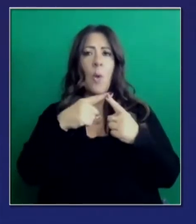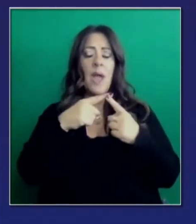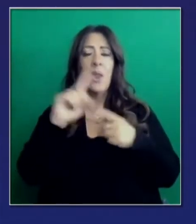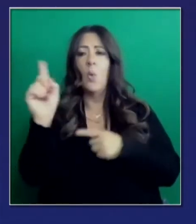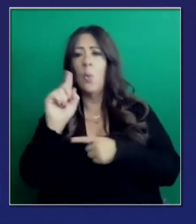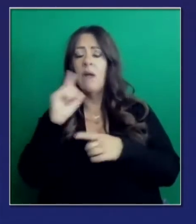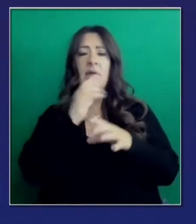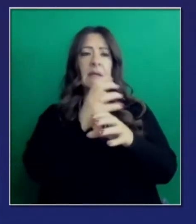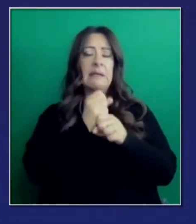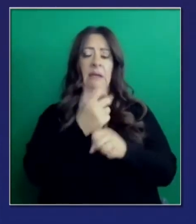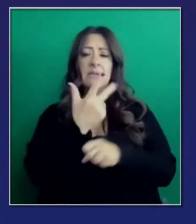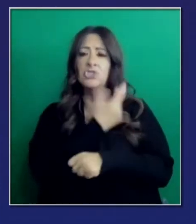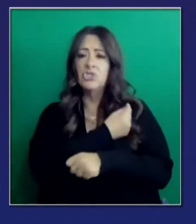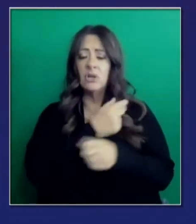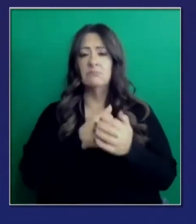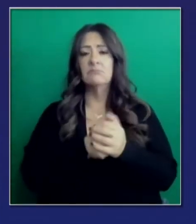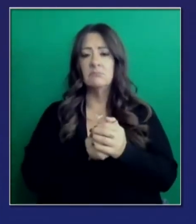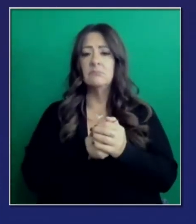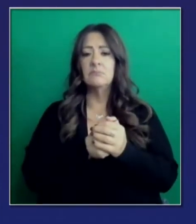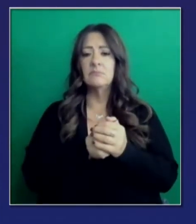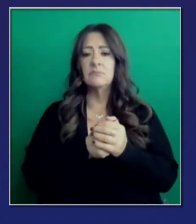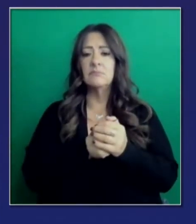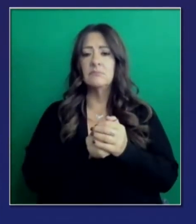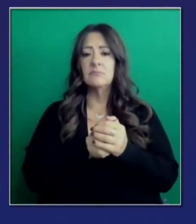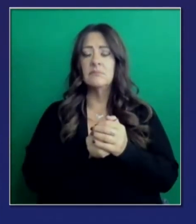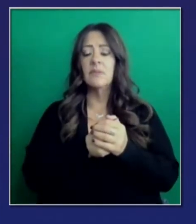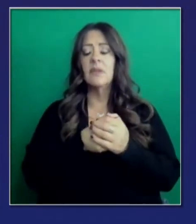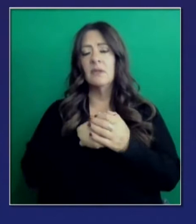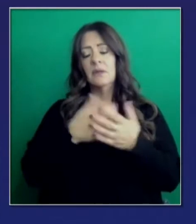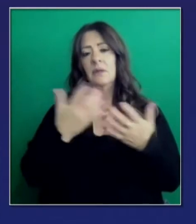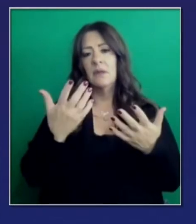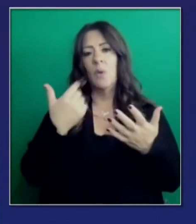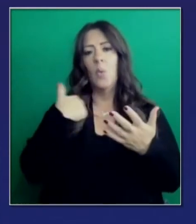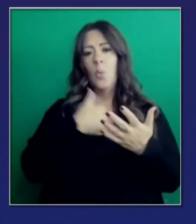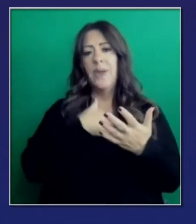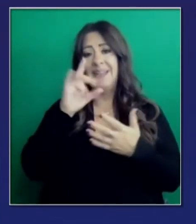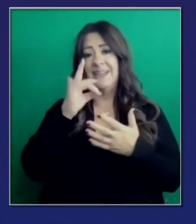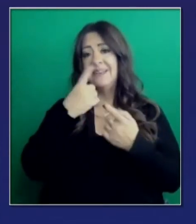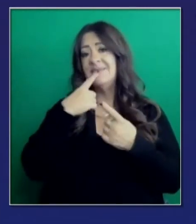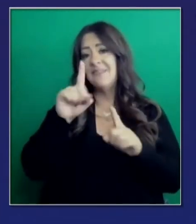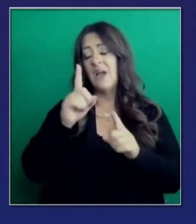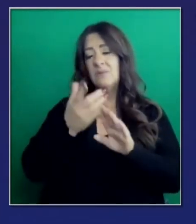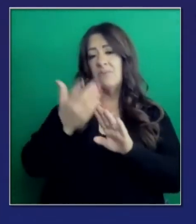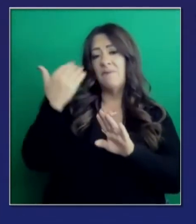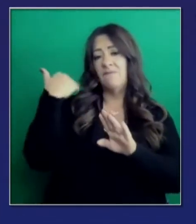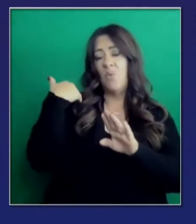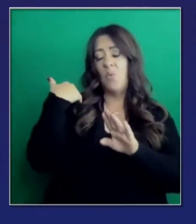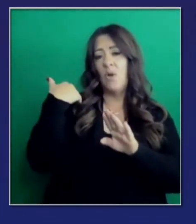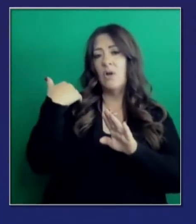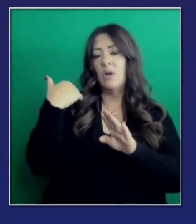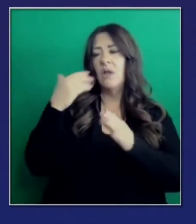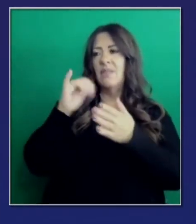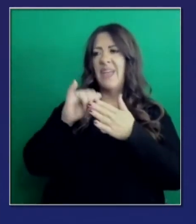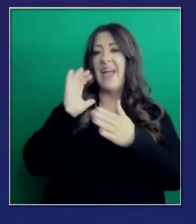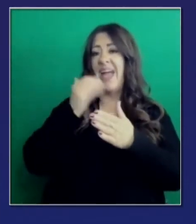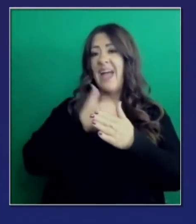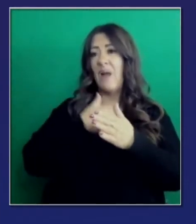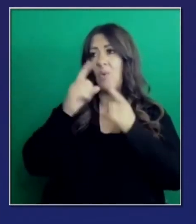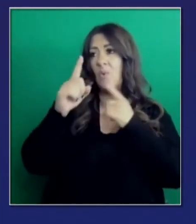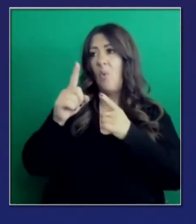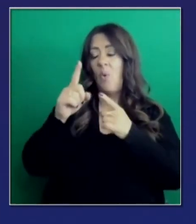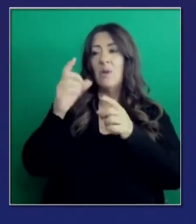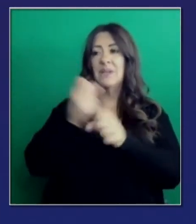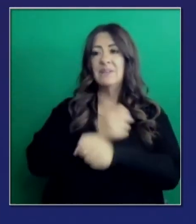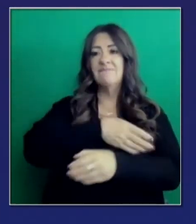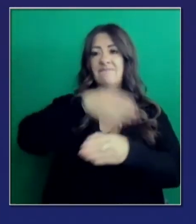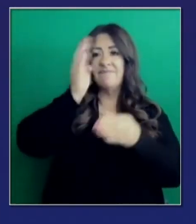here is a standardization information database. We announced it a few weeks ago that we were going to get it done by the end of January. We have gotten this